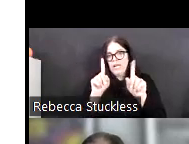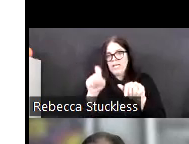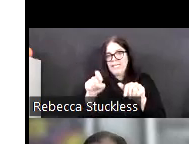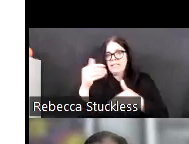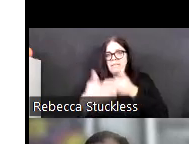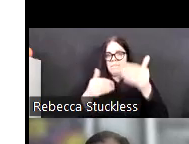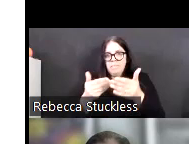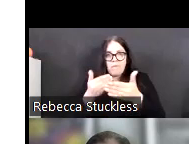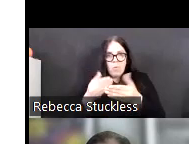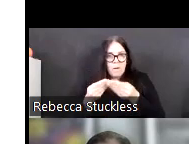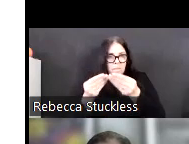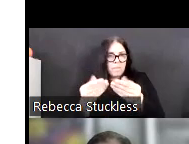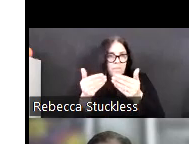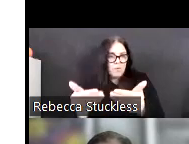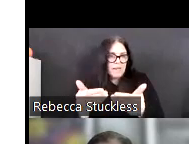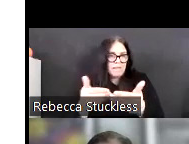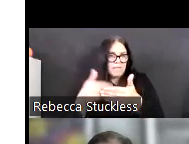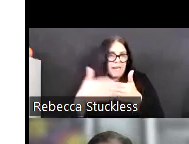to the next step.